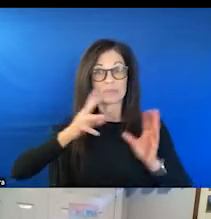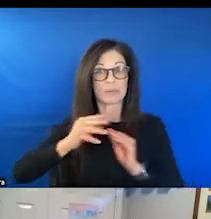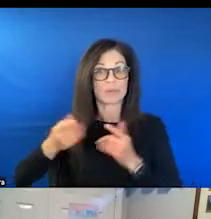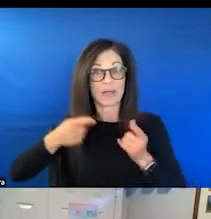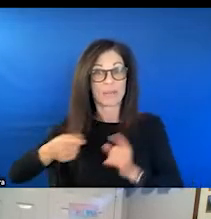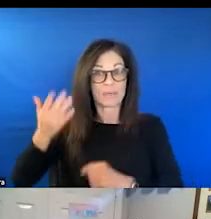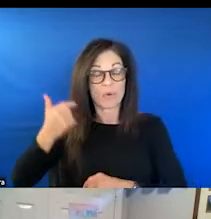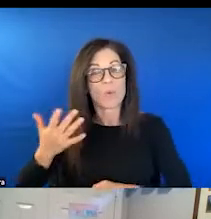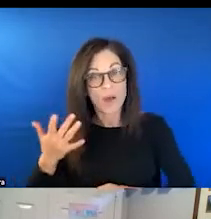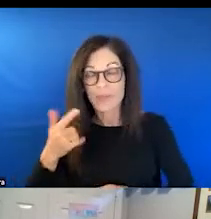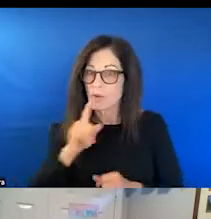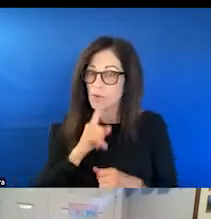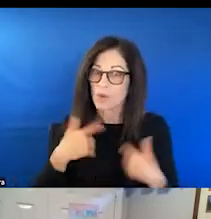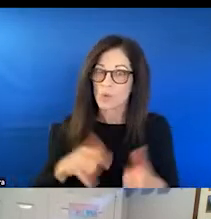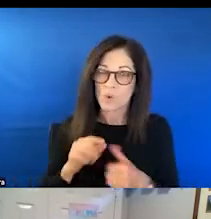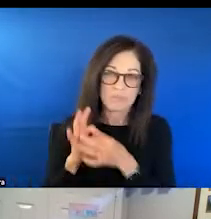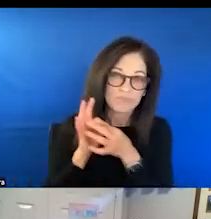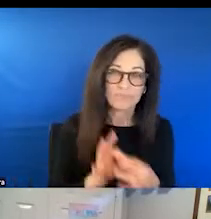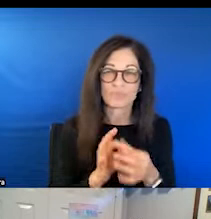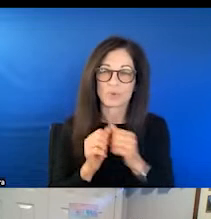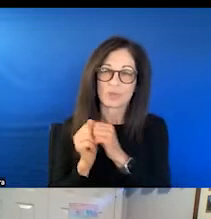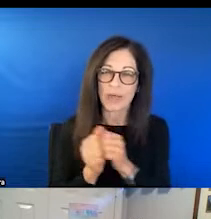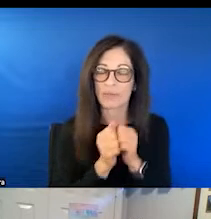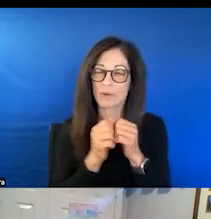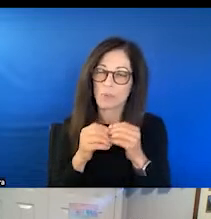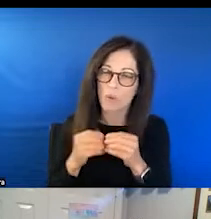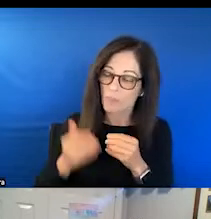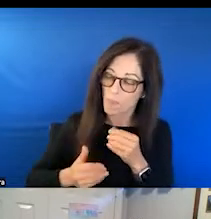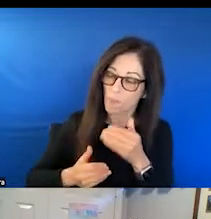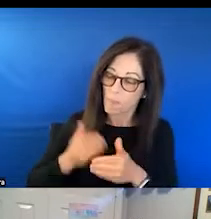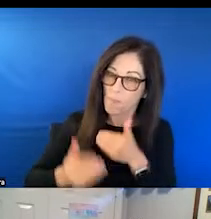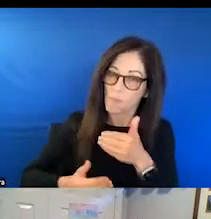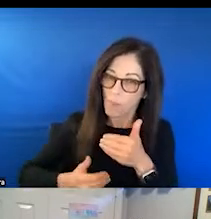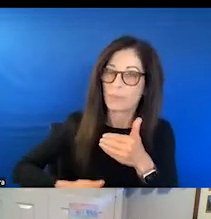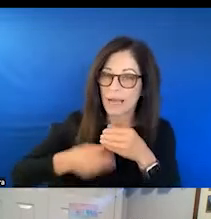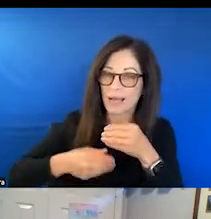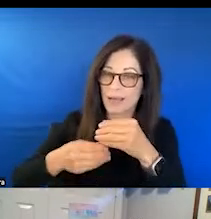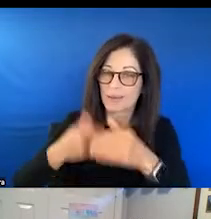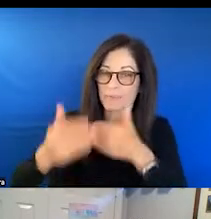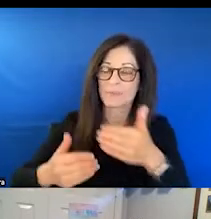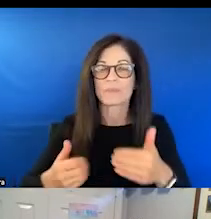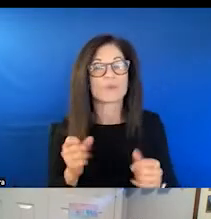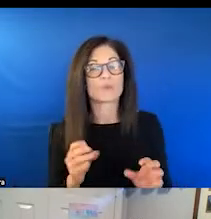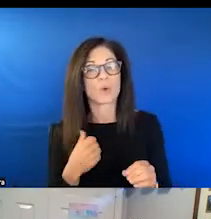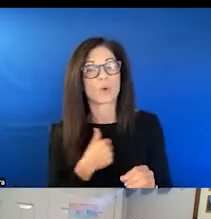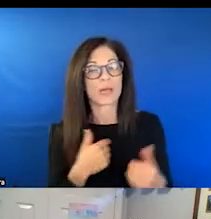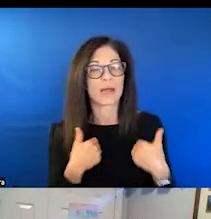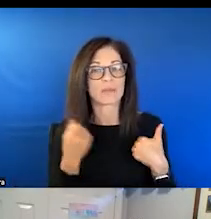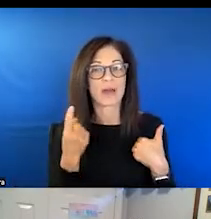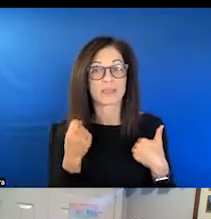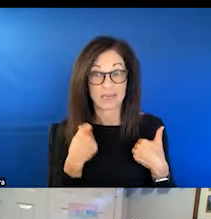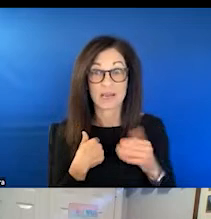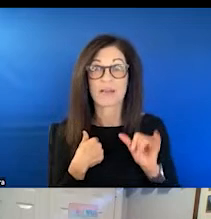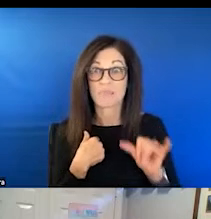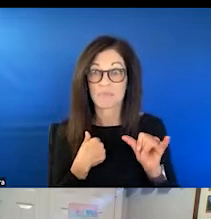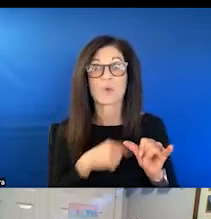these are really tied in together in a forward-moving fashion. So it gives us the understanding that we're really